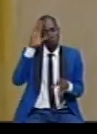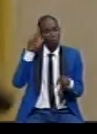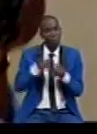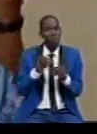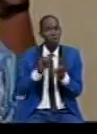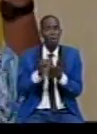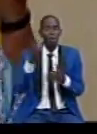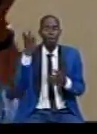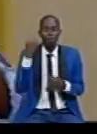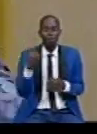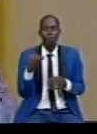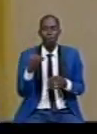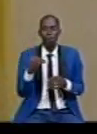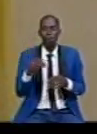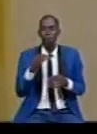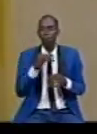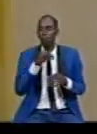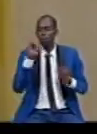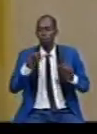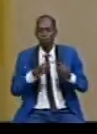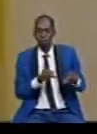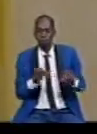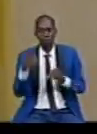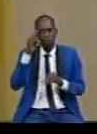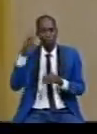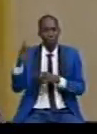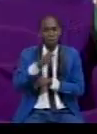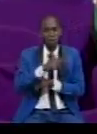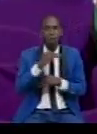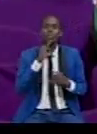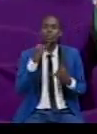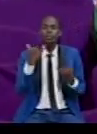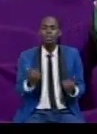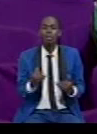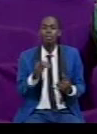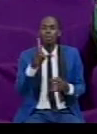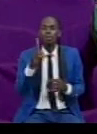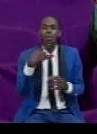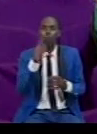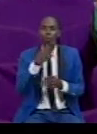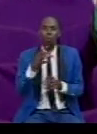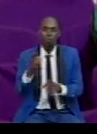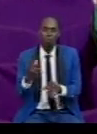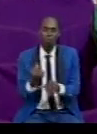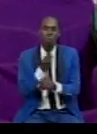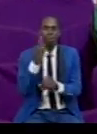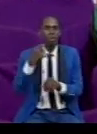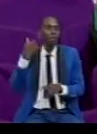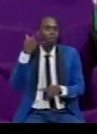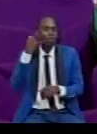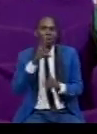3 days, he was the person that picked my call. Praise the name of the Lord.